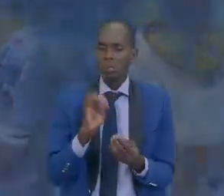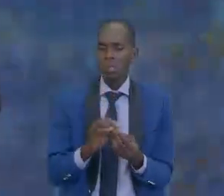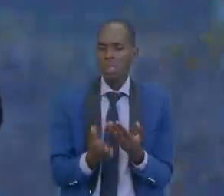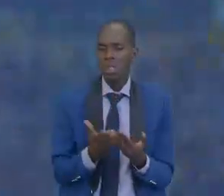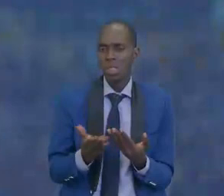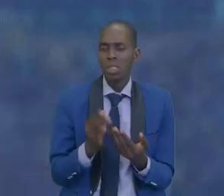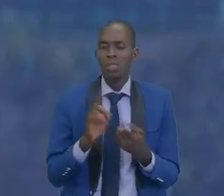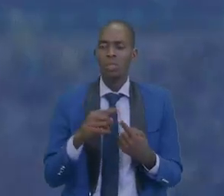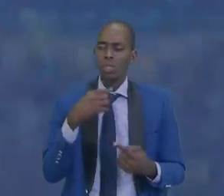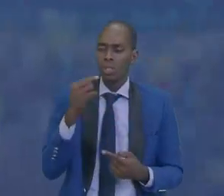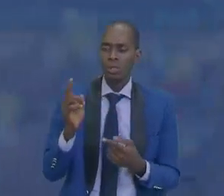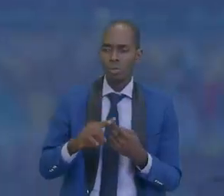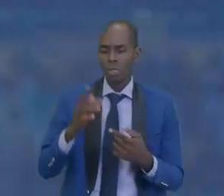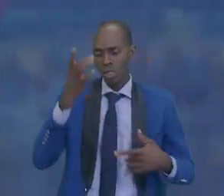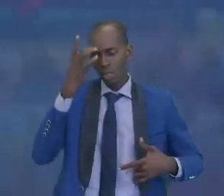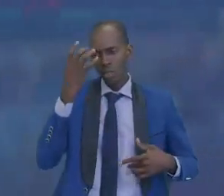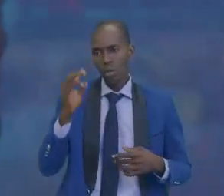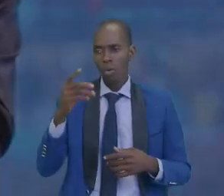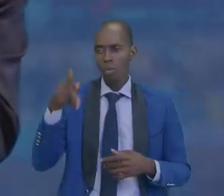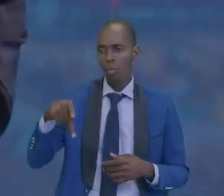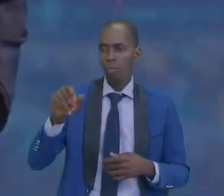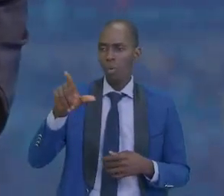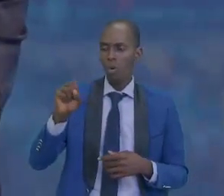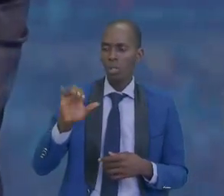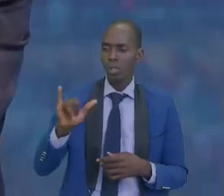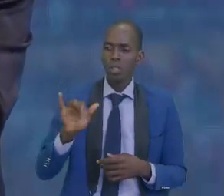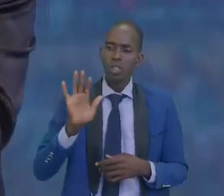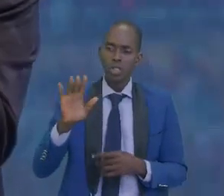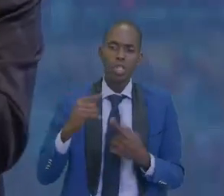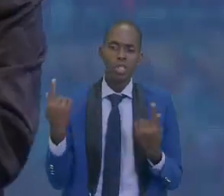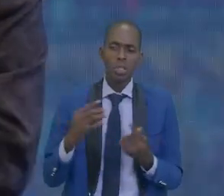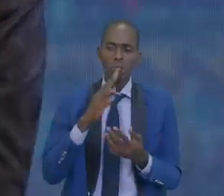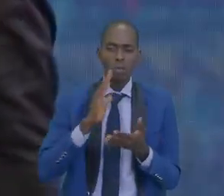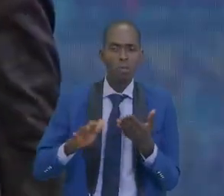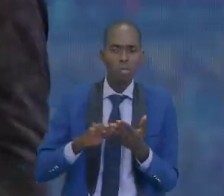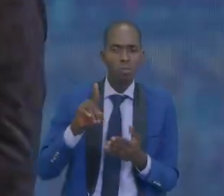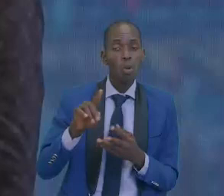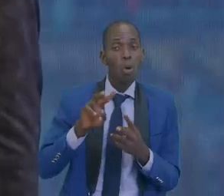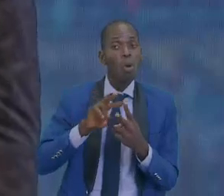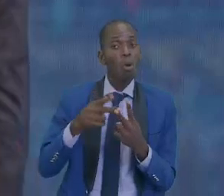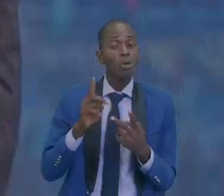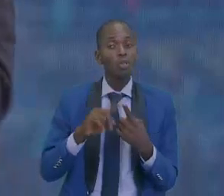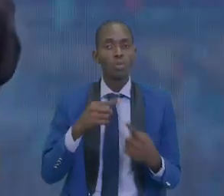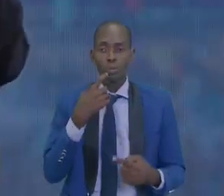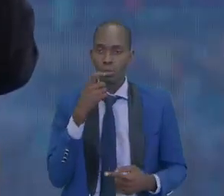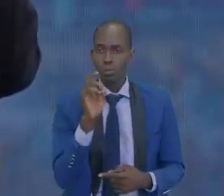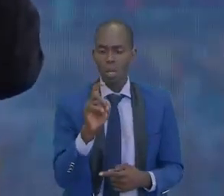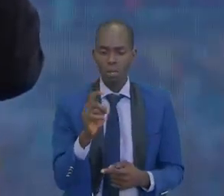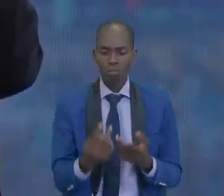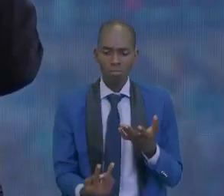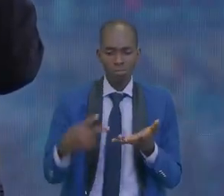the sick of the palsy, thy sins be forgiven thee, or to say, arise, take up